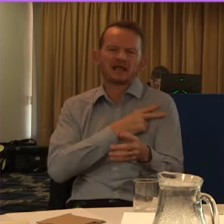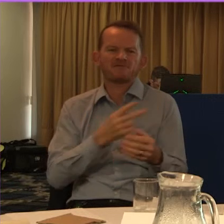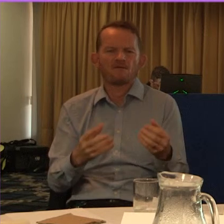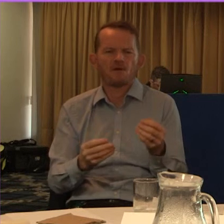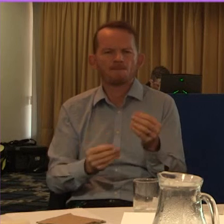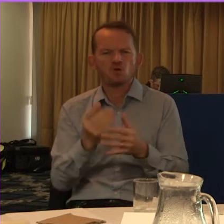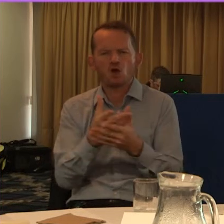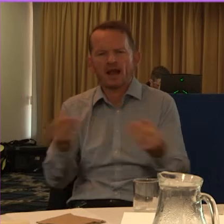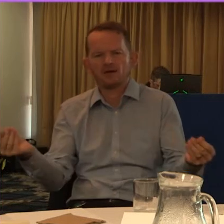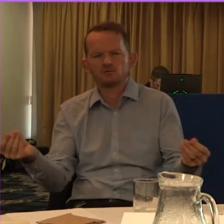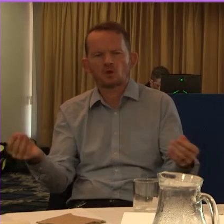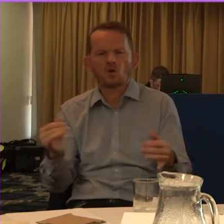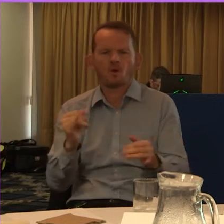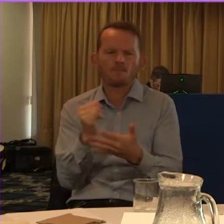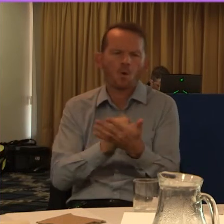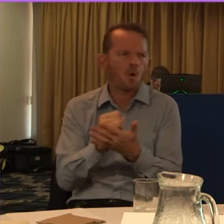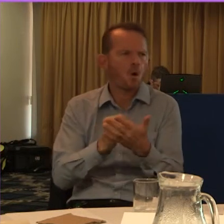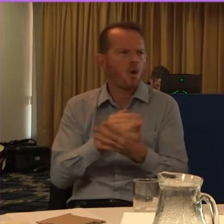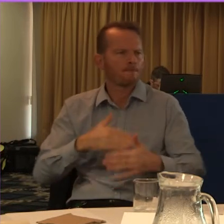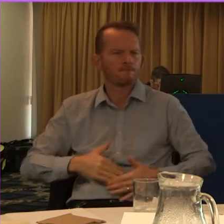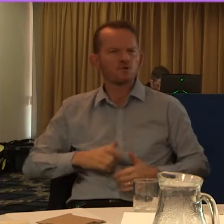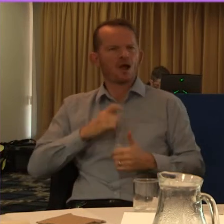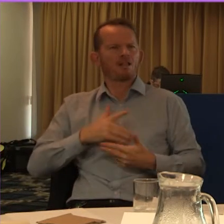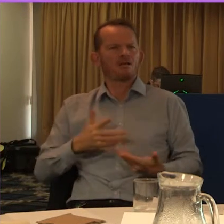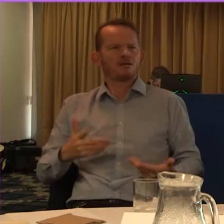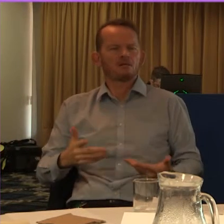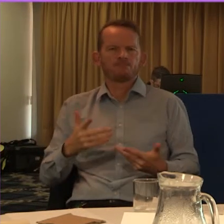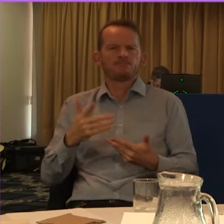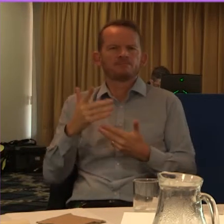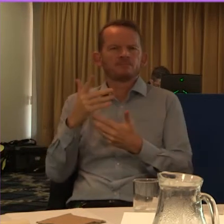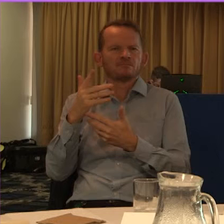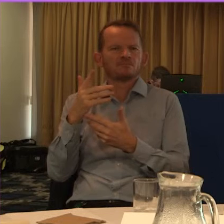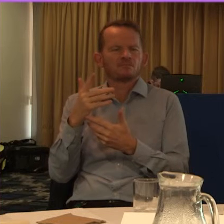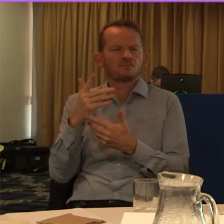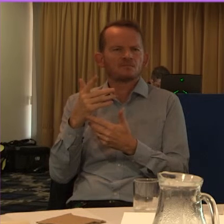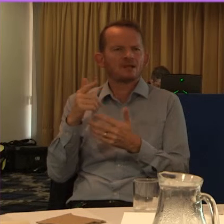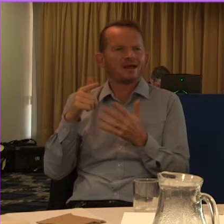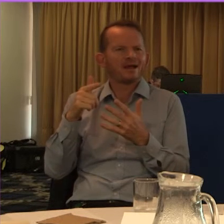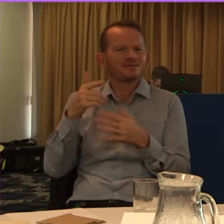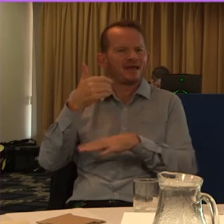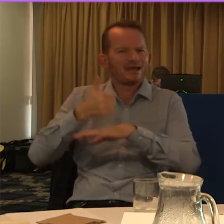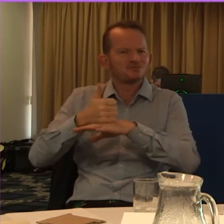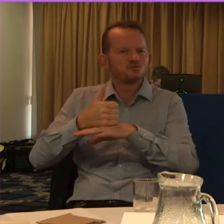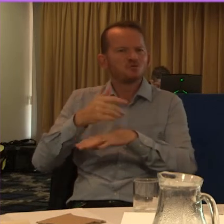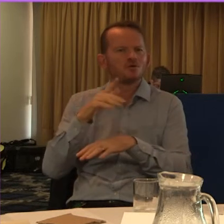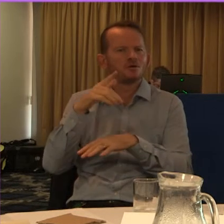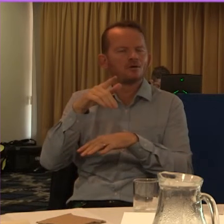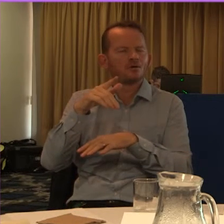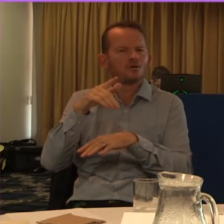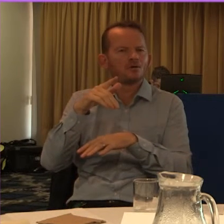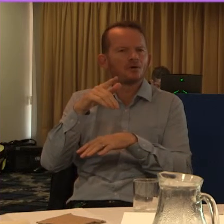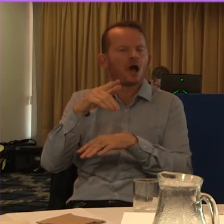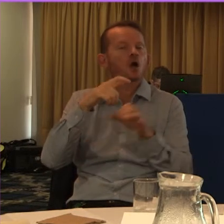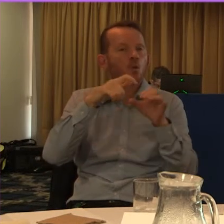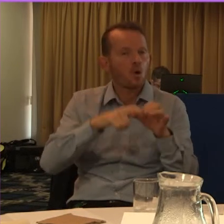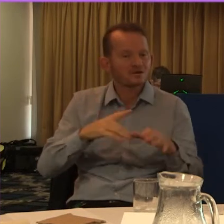staff burnout and poor morale. The Chartered Institute of Personnel and Development survey, before that, reported that just